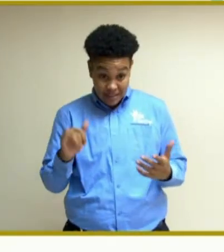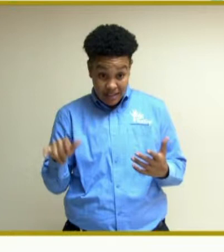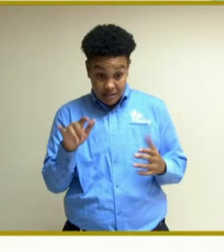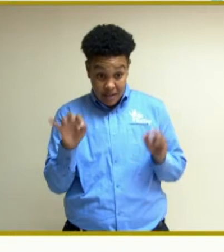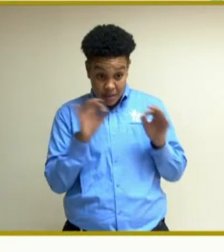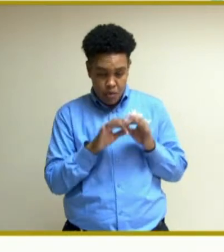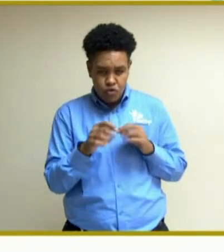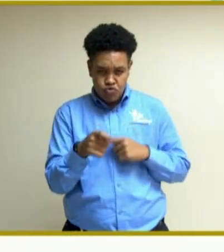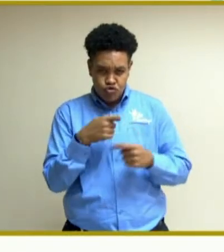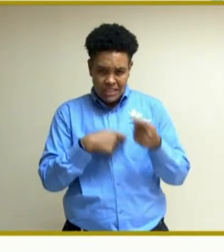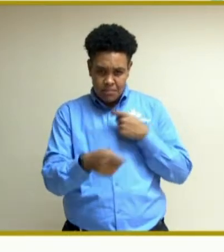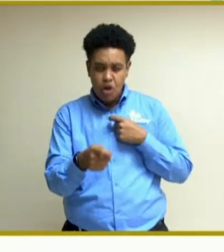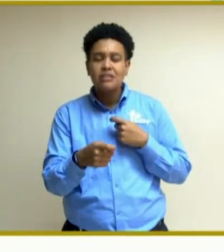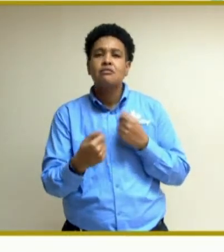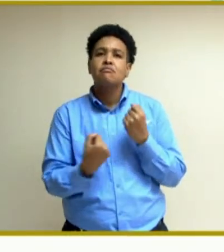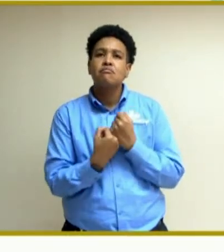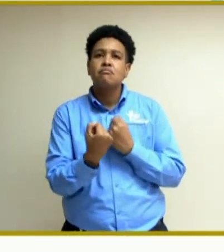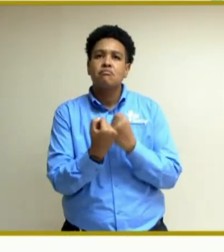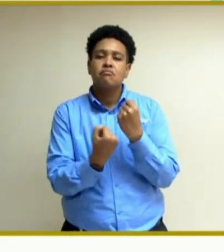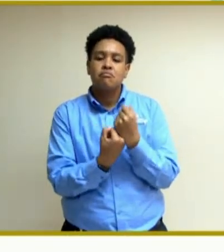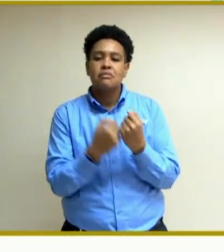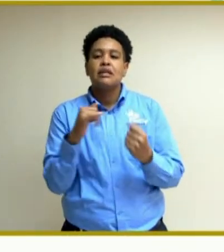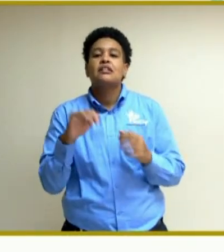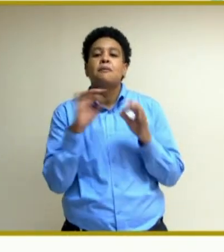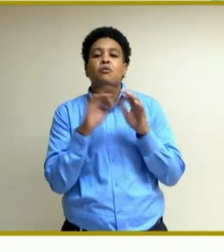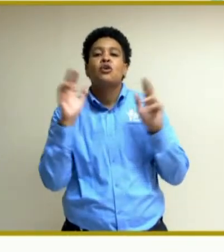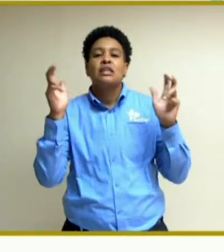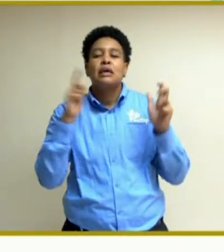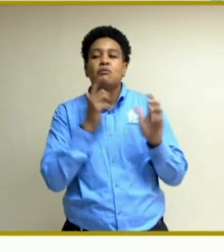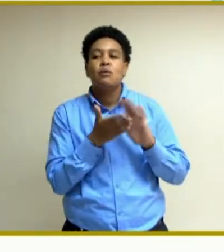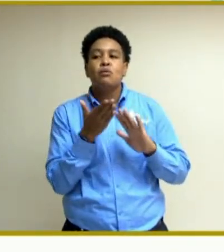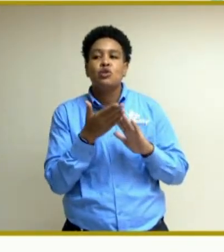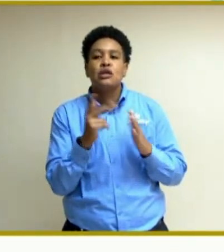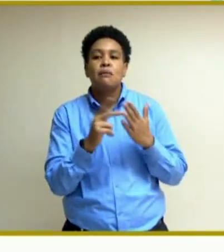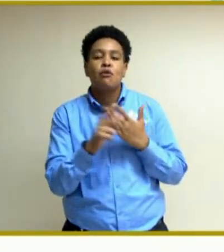are important themes that drive the program. Dr. Ennis? Thank